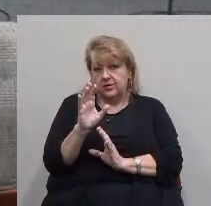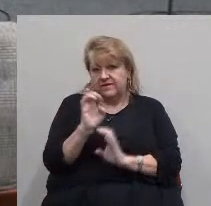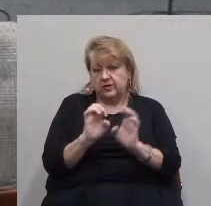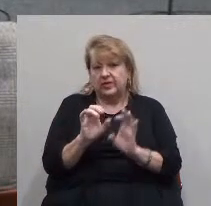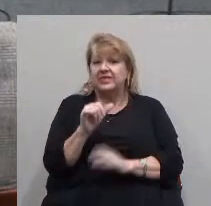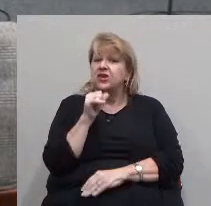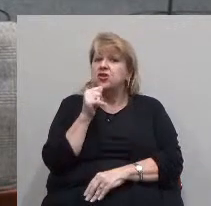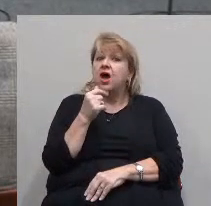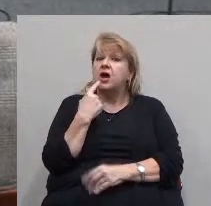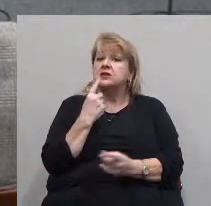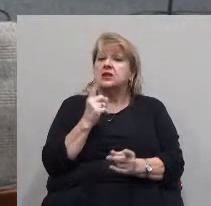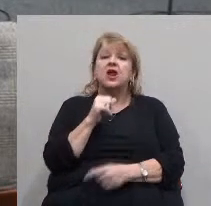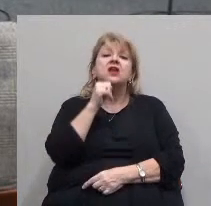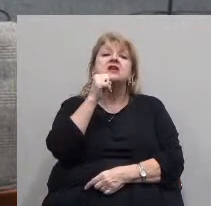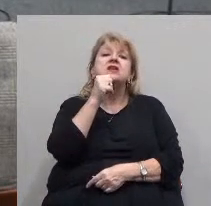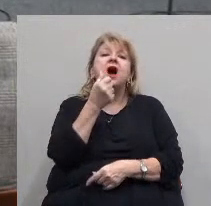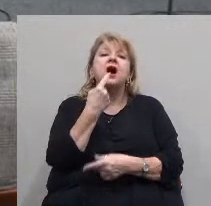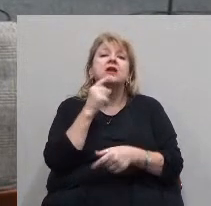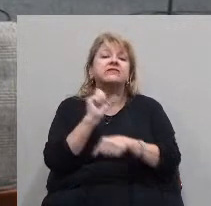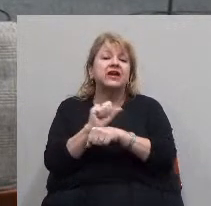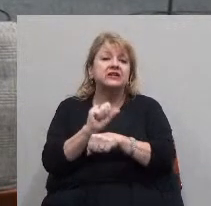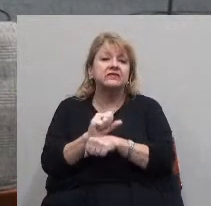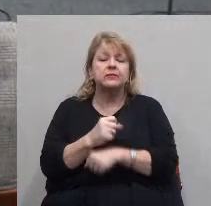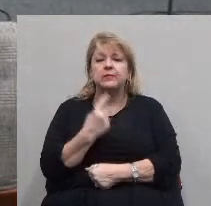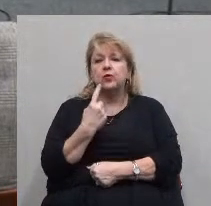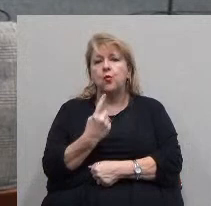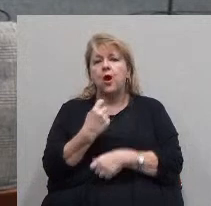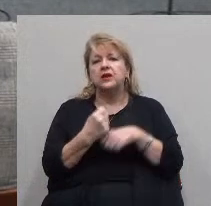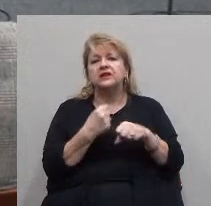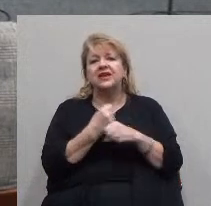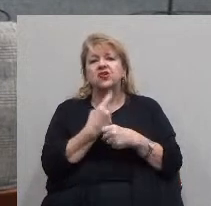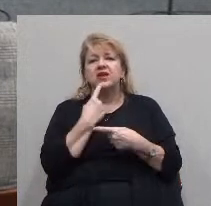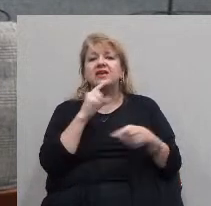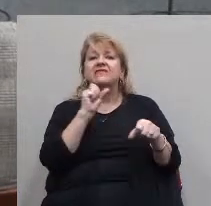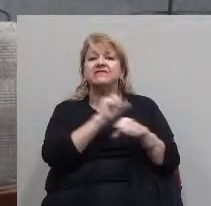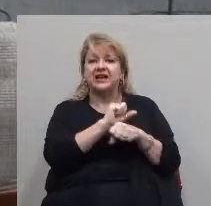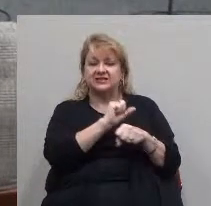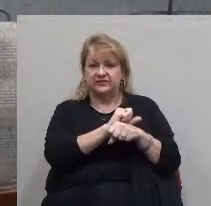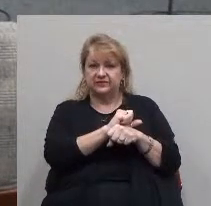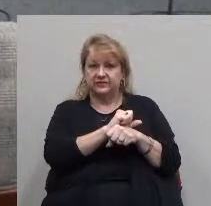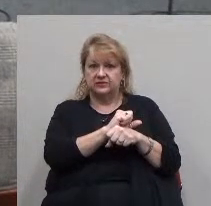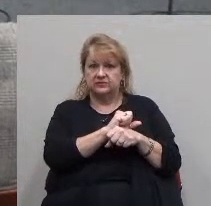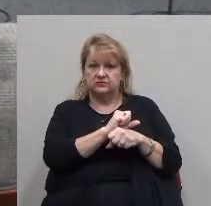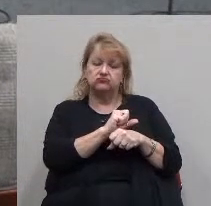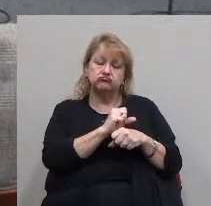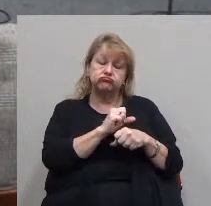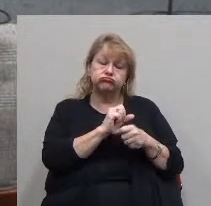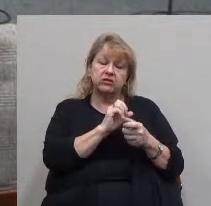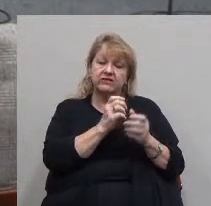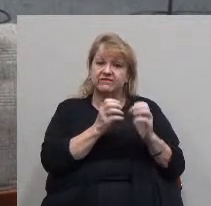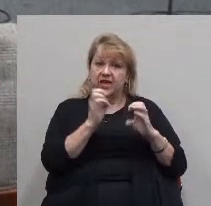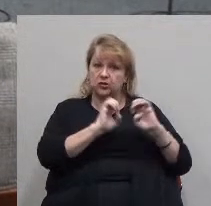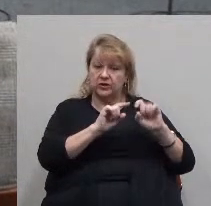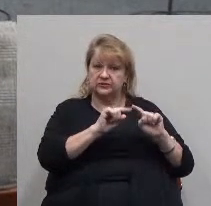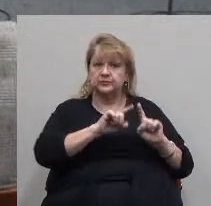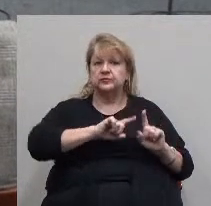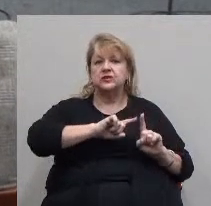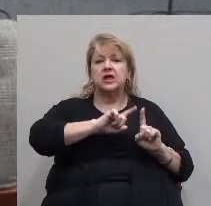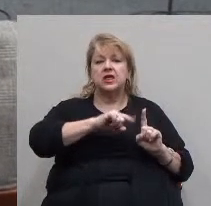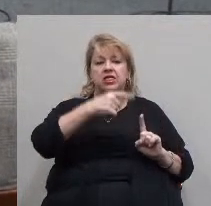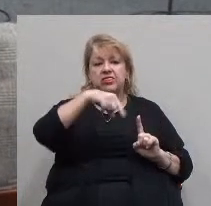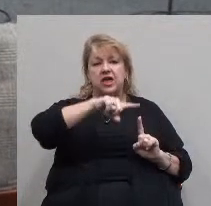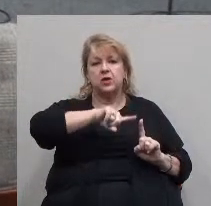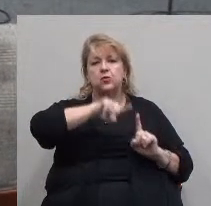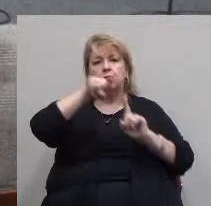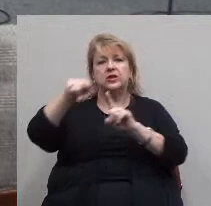not being declared ineffective. They might have 1 year of an effective evaluation, but then they went to a parochial school, they don't have that evaluation, and then